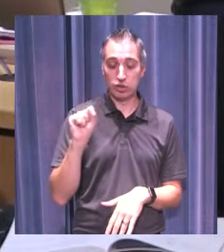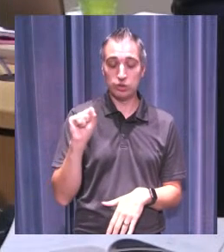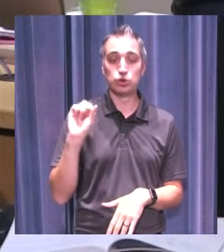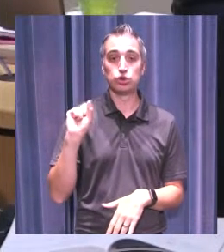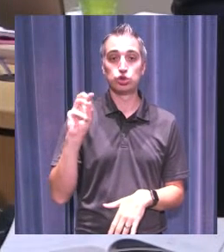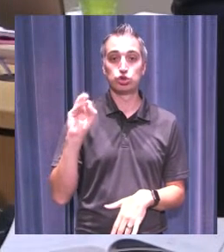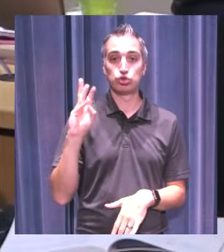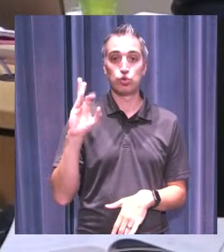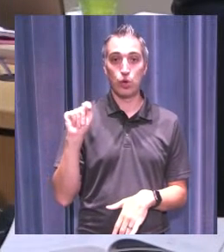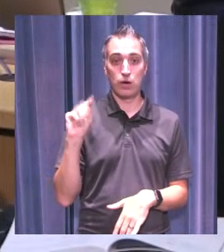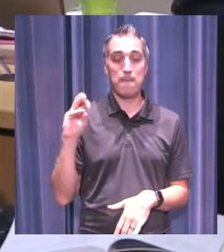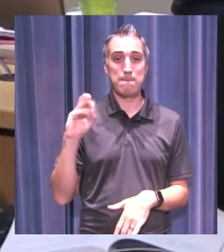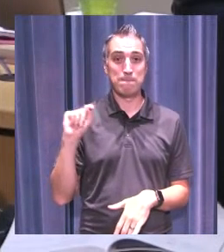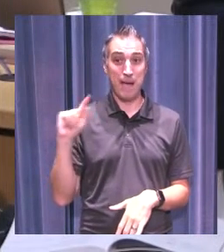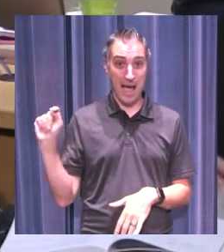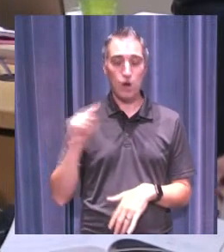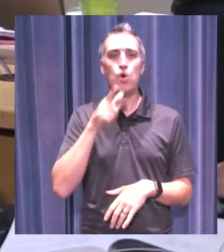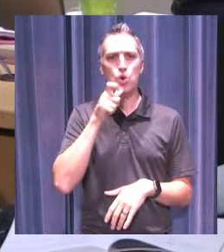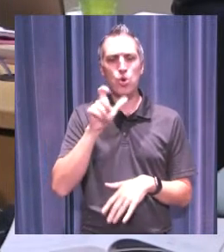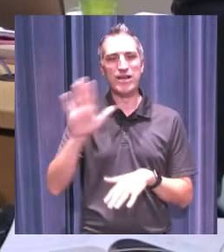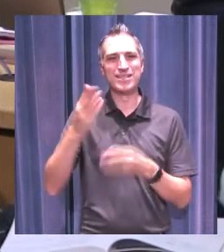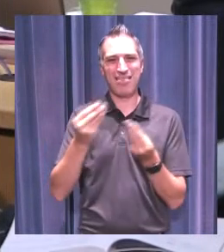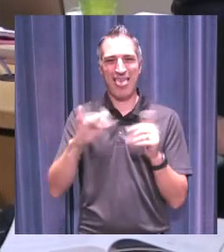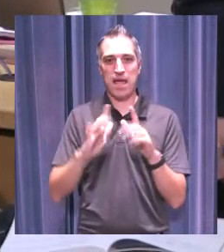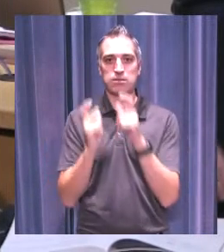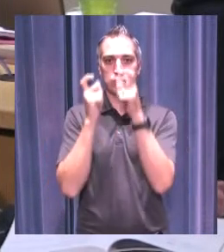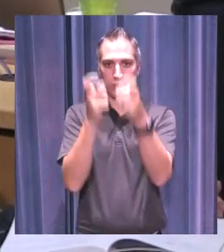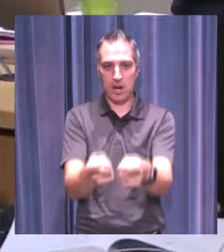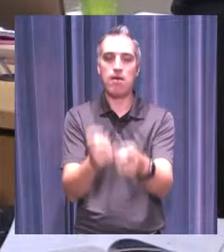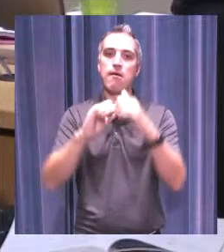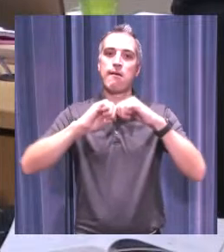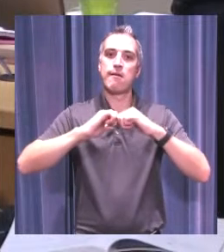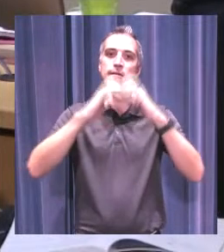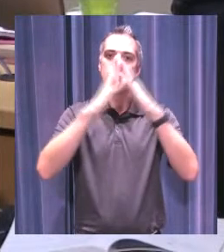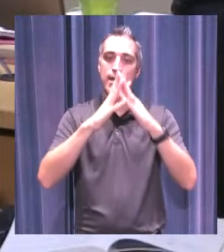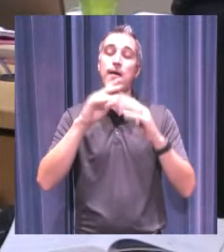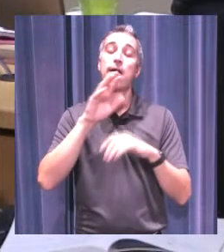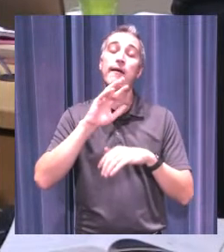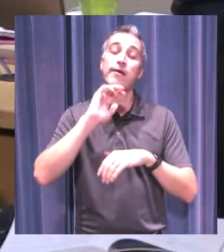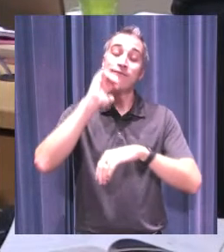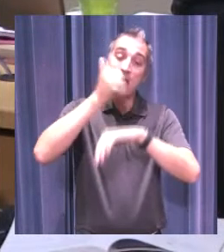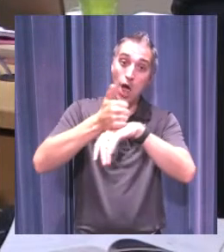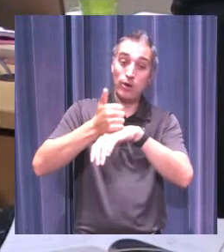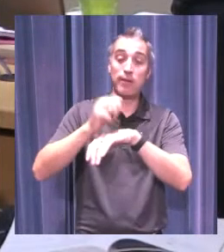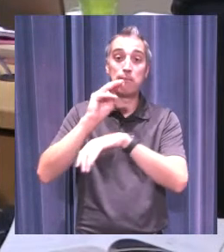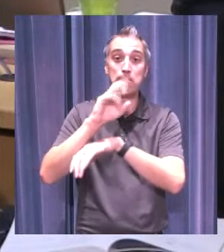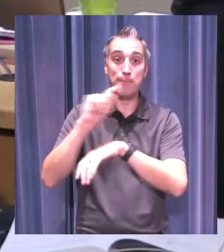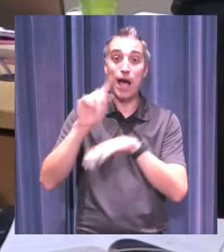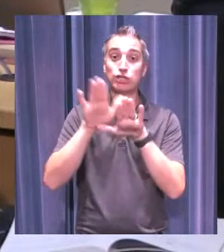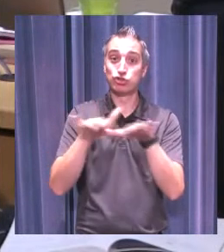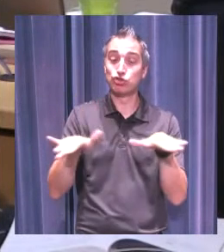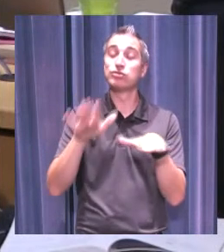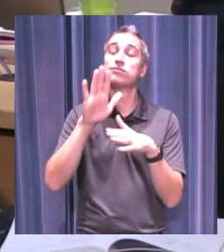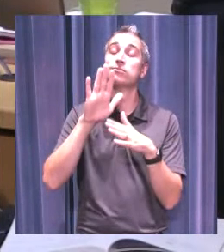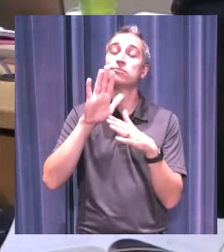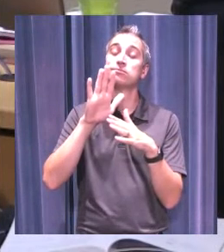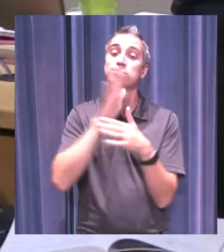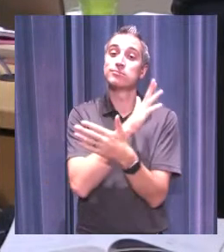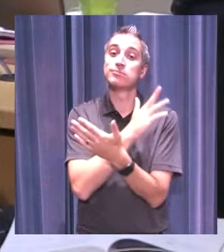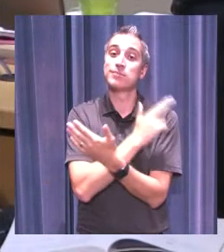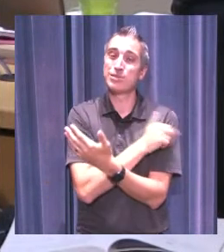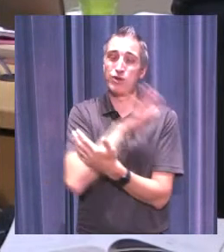college sits on, whose donations founded Mott's Children's Hospital, and whose work through the Mott Foundation helped